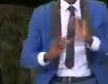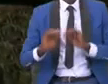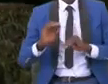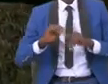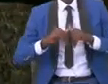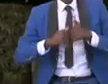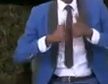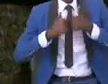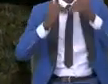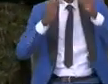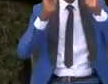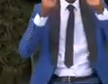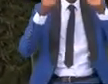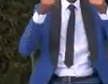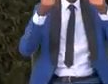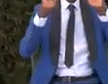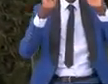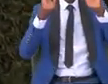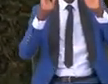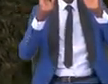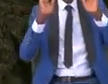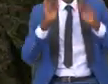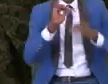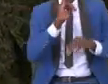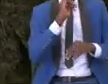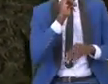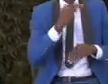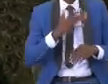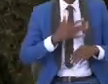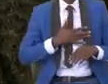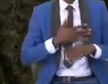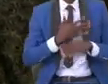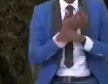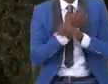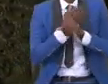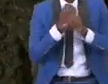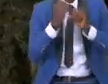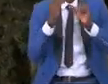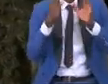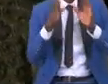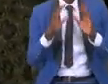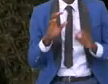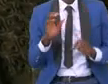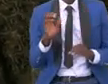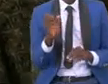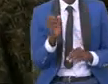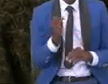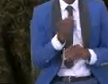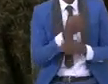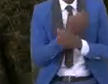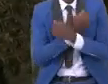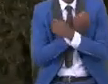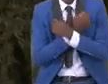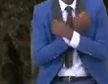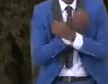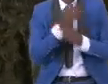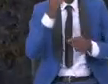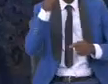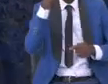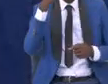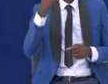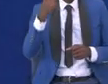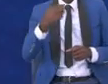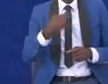is my sweet Savior's love for me.